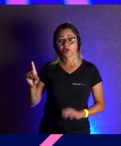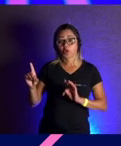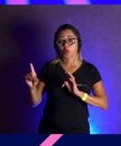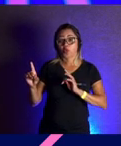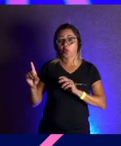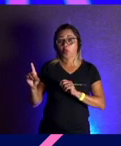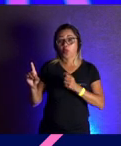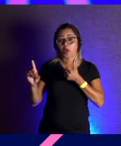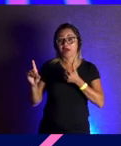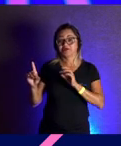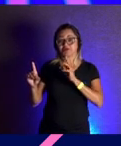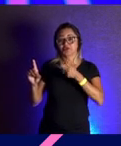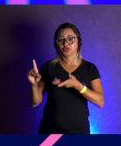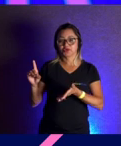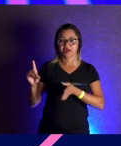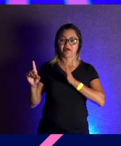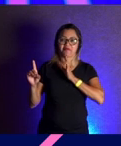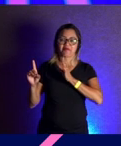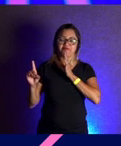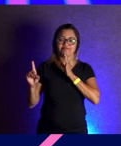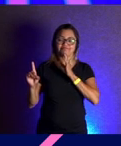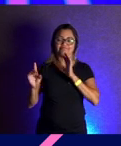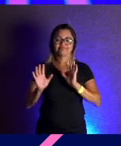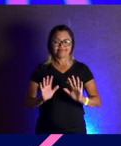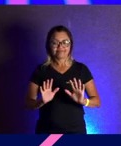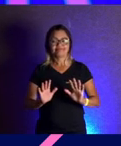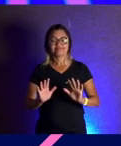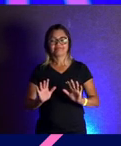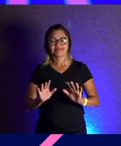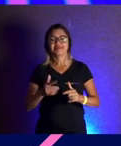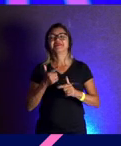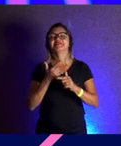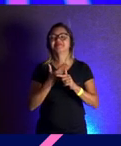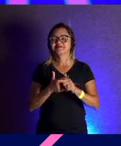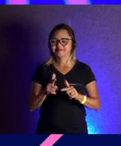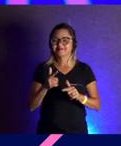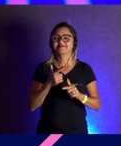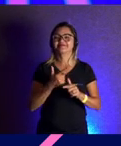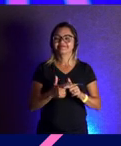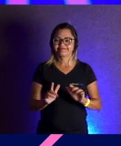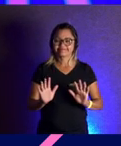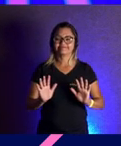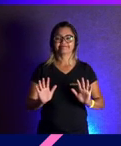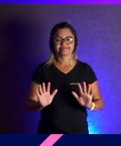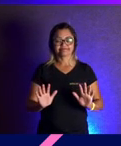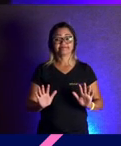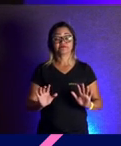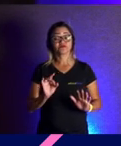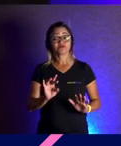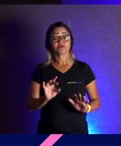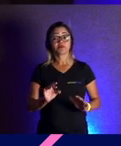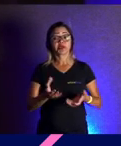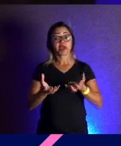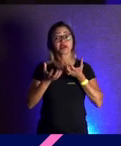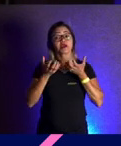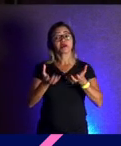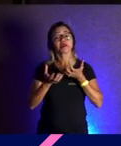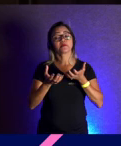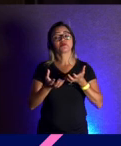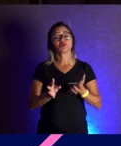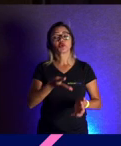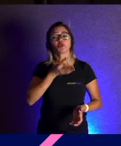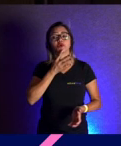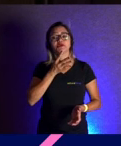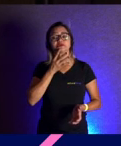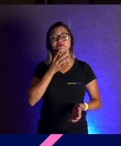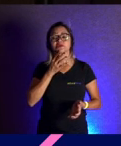Well, this is a problem. And it's not just a problem because we want to know the mathematics. It's not just a problem